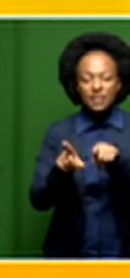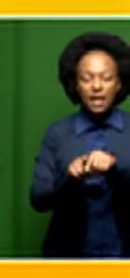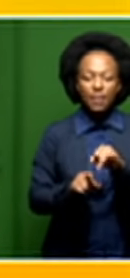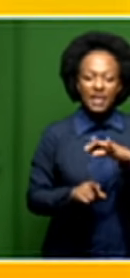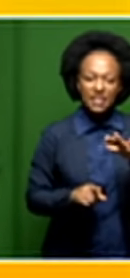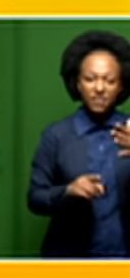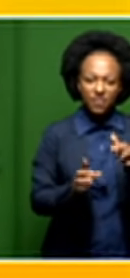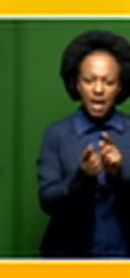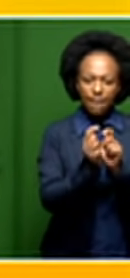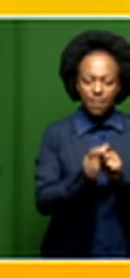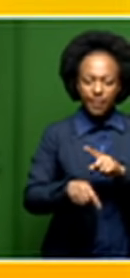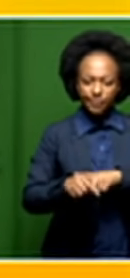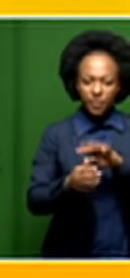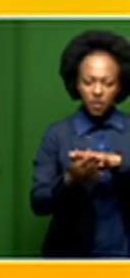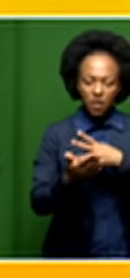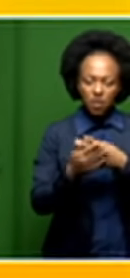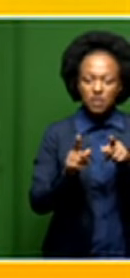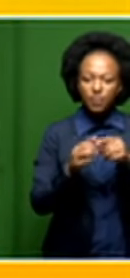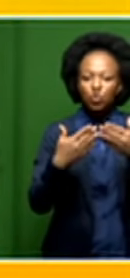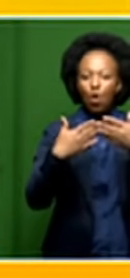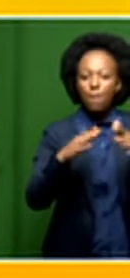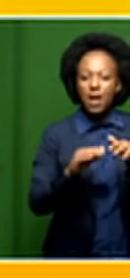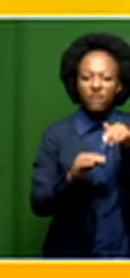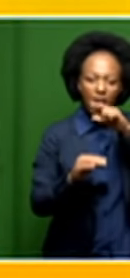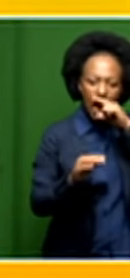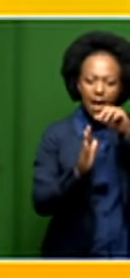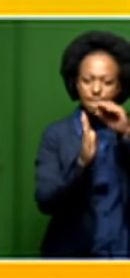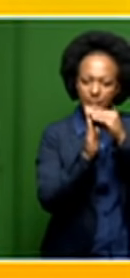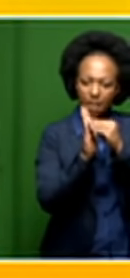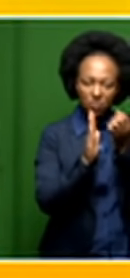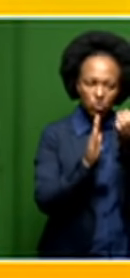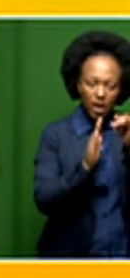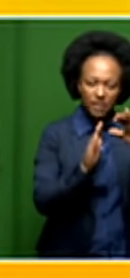its amended election timetable and reopening of the candidate list registration process. Quick break, and then